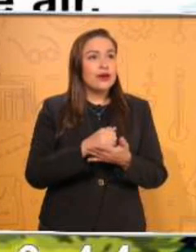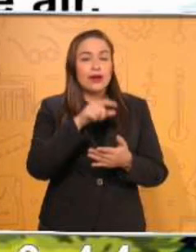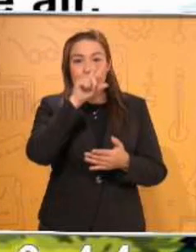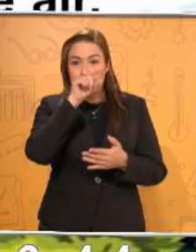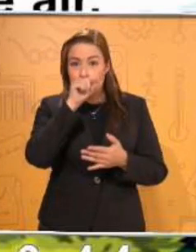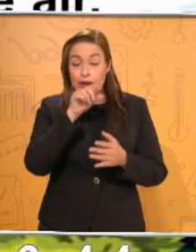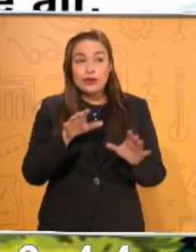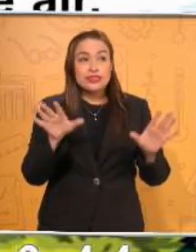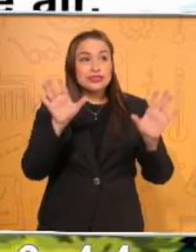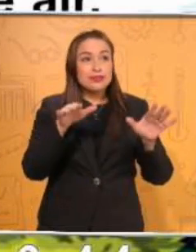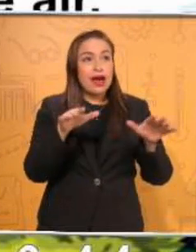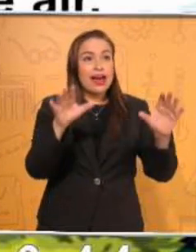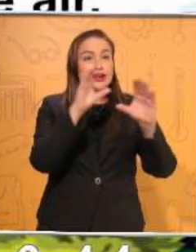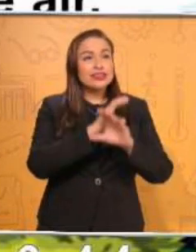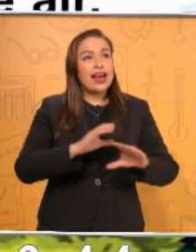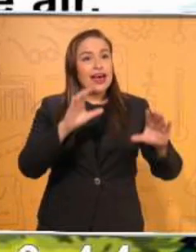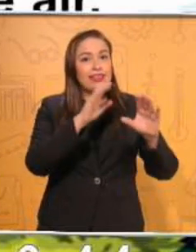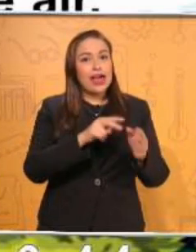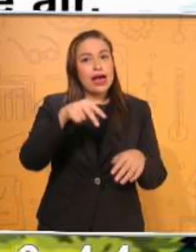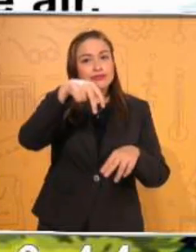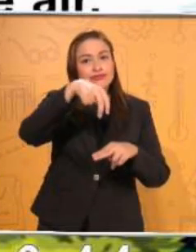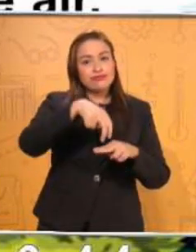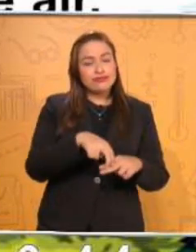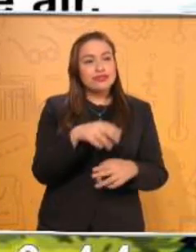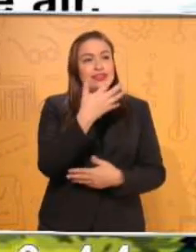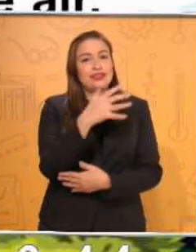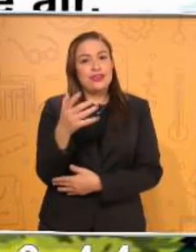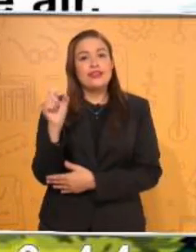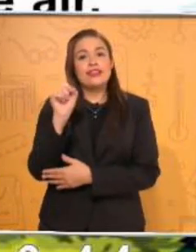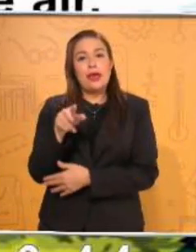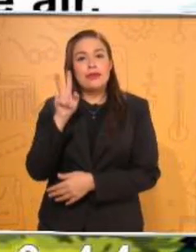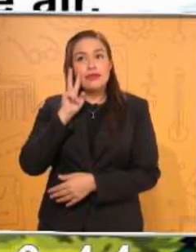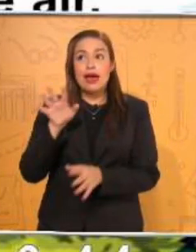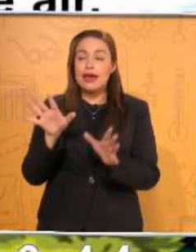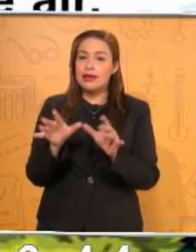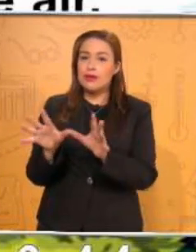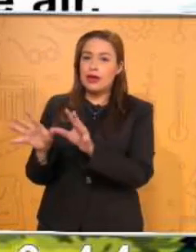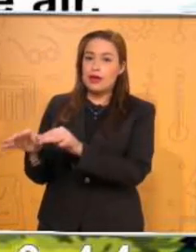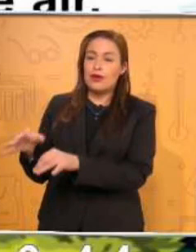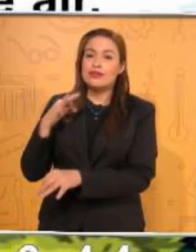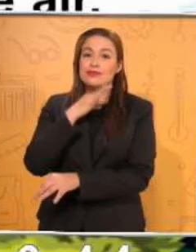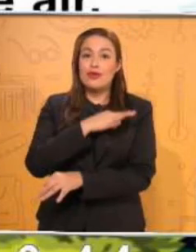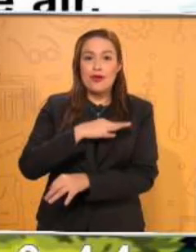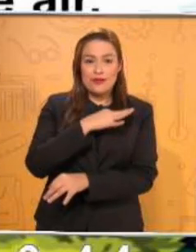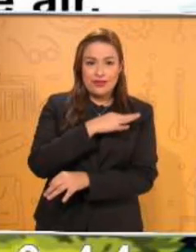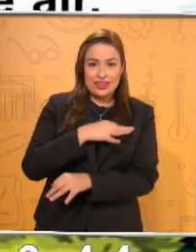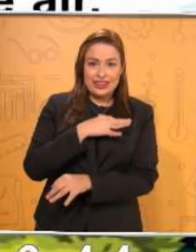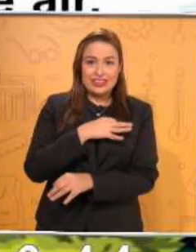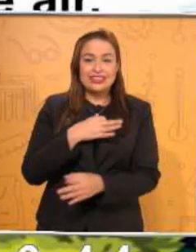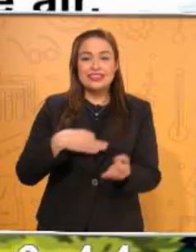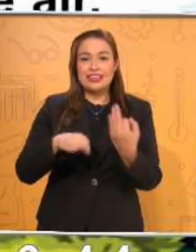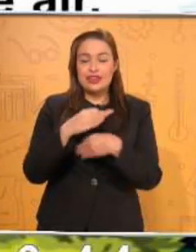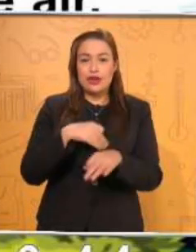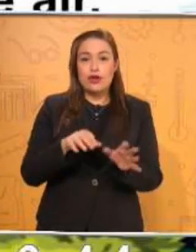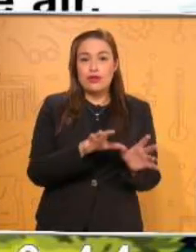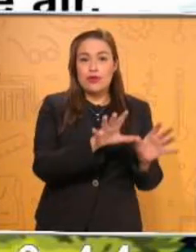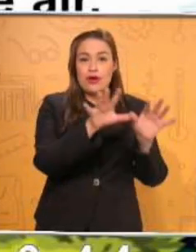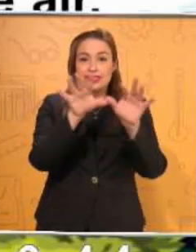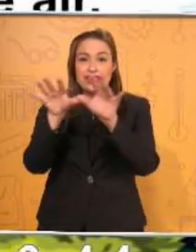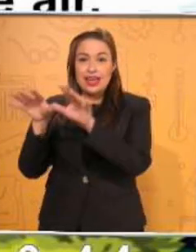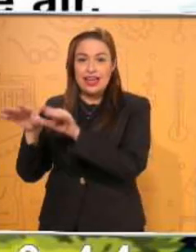singing in the trees. Even the butterflies were very happy and were flying in circles in the